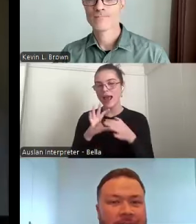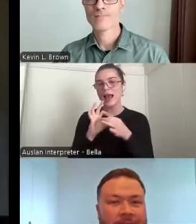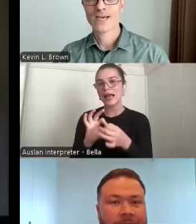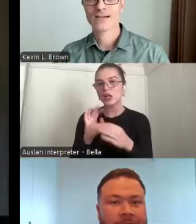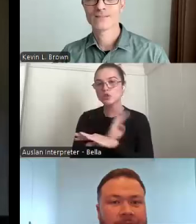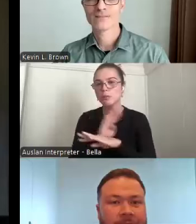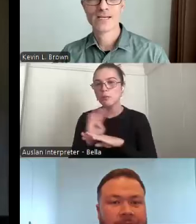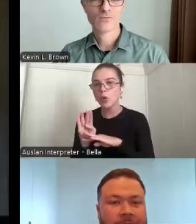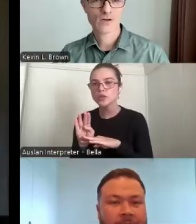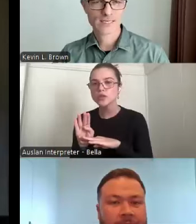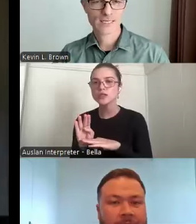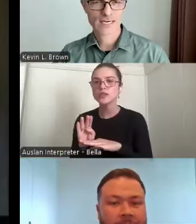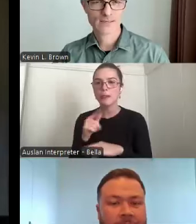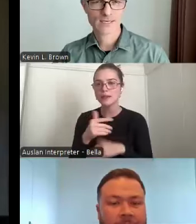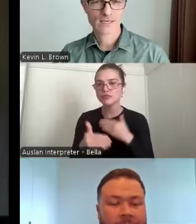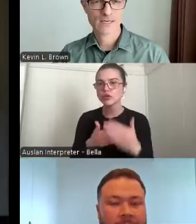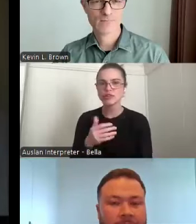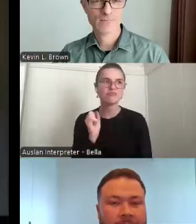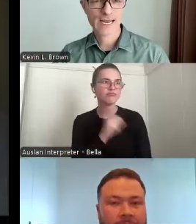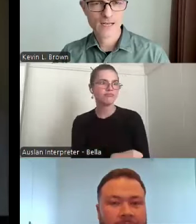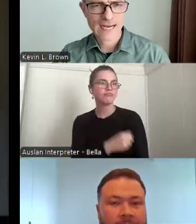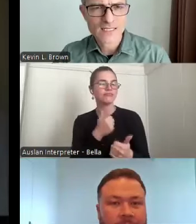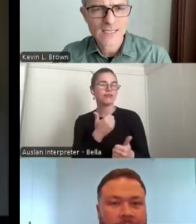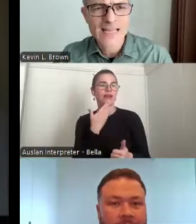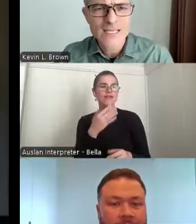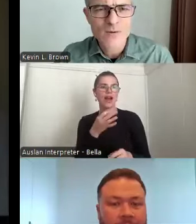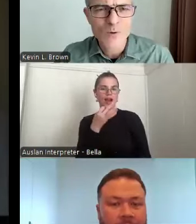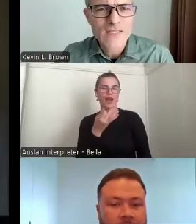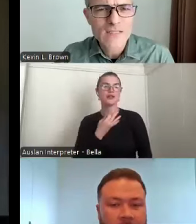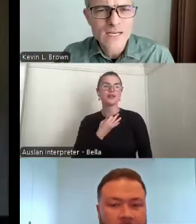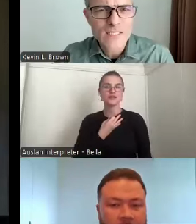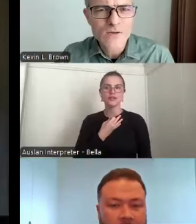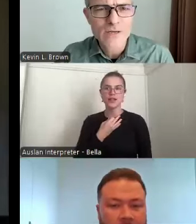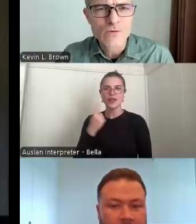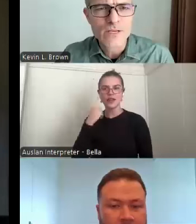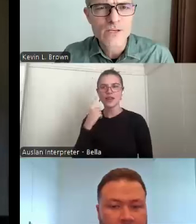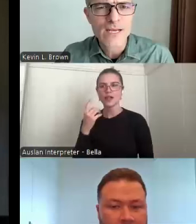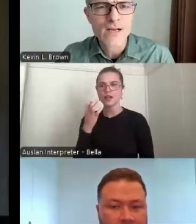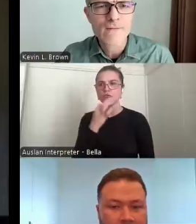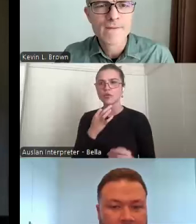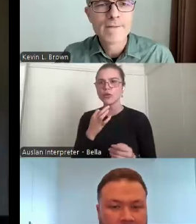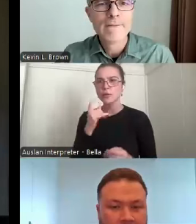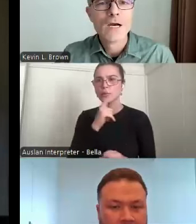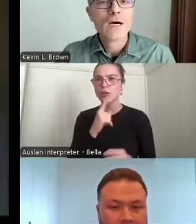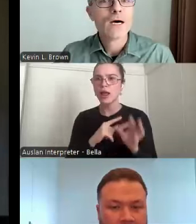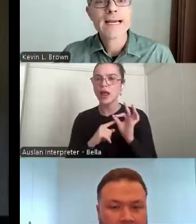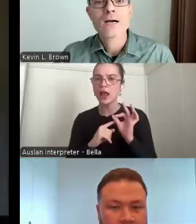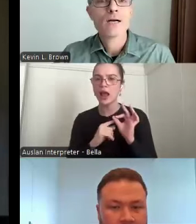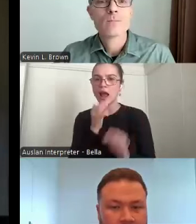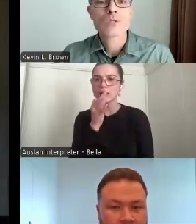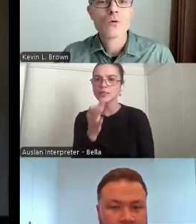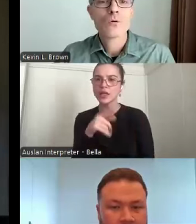process? Yeah, thank you for asking that. Hannah asked it, and I think someone asked it earlier. So thank you, Hannah.